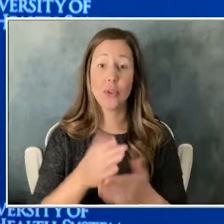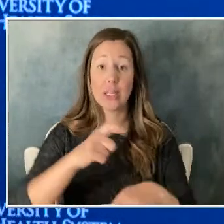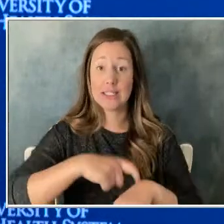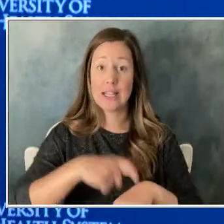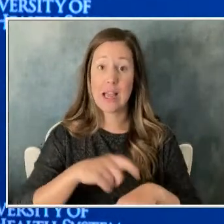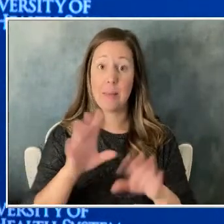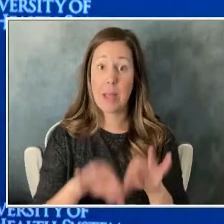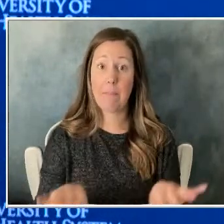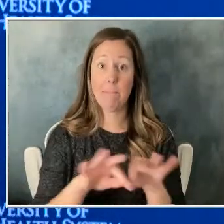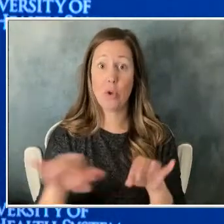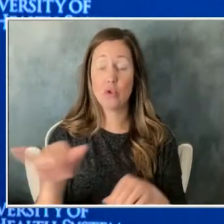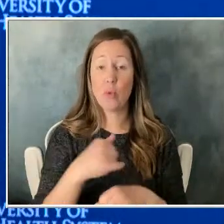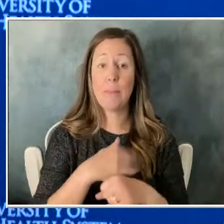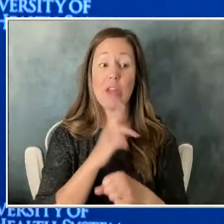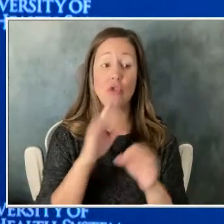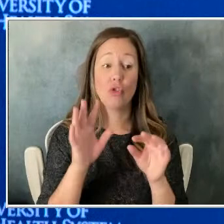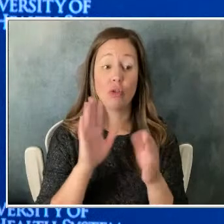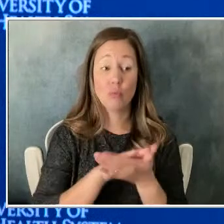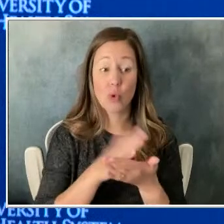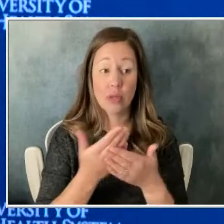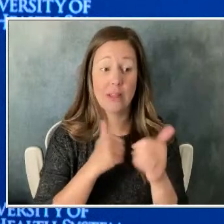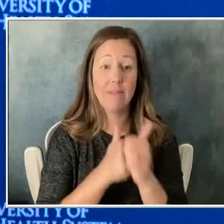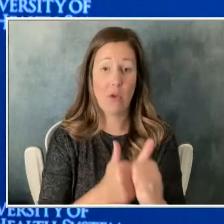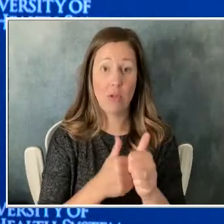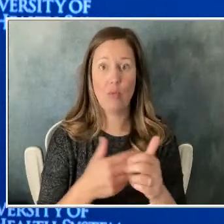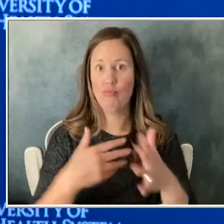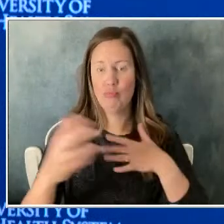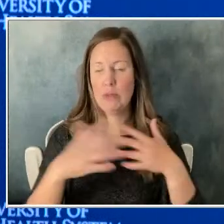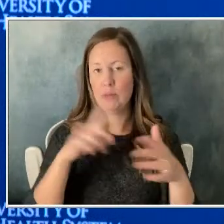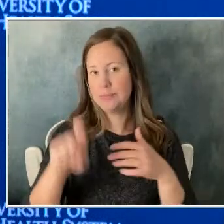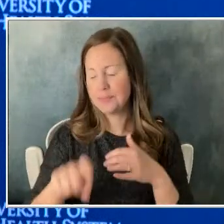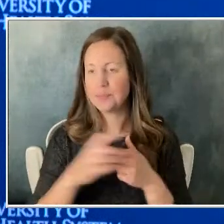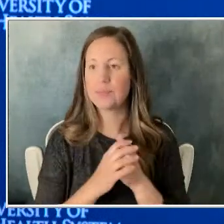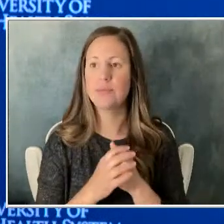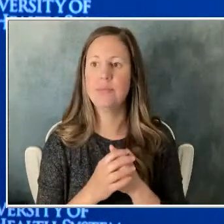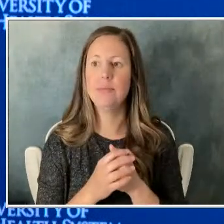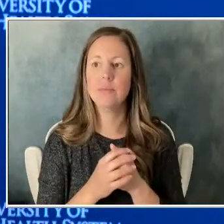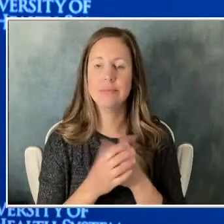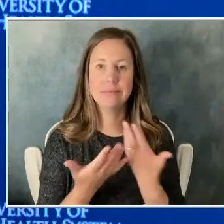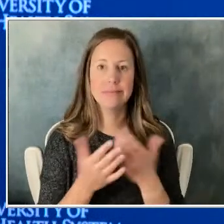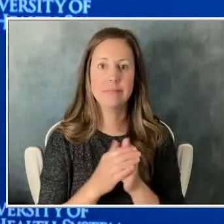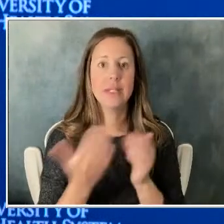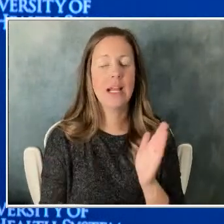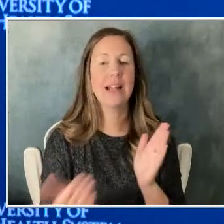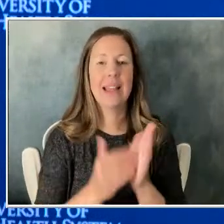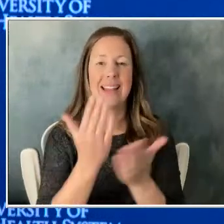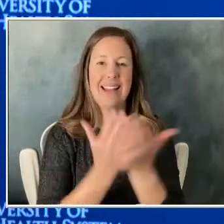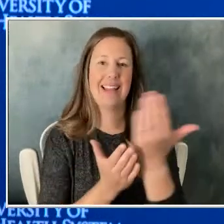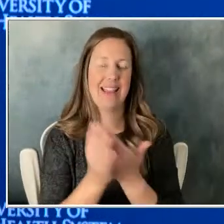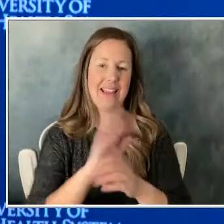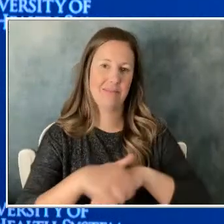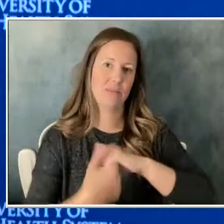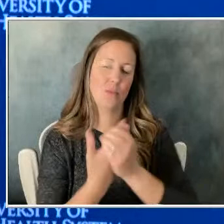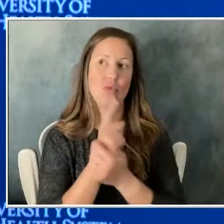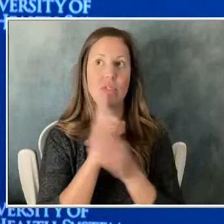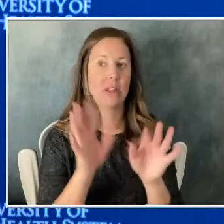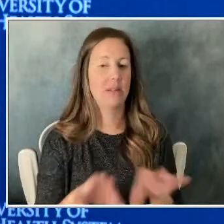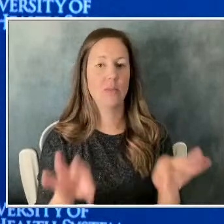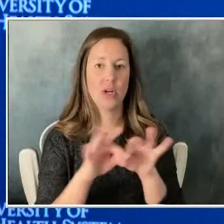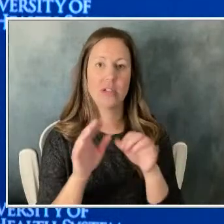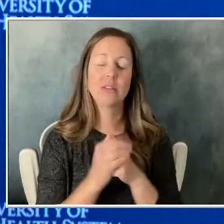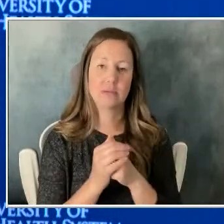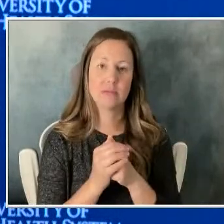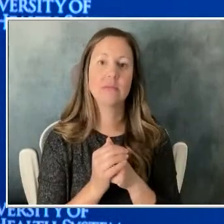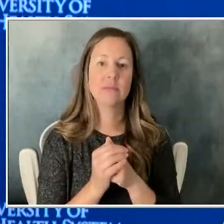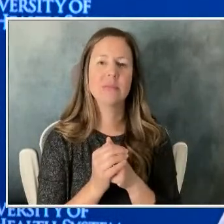you're cooking it as you should. And again, hand hygiene, vitally important. Those are the individual things, but there